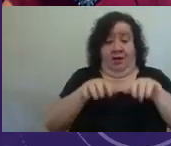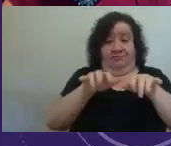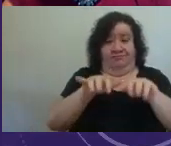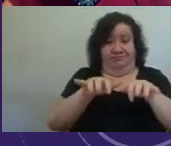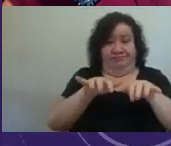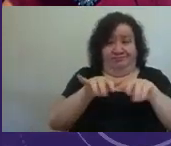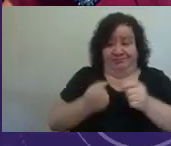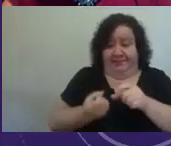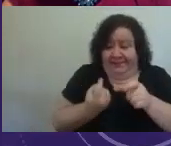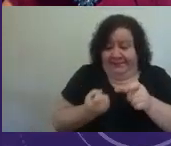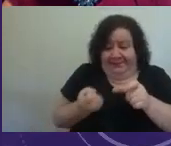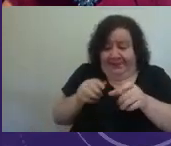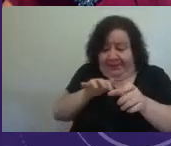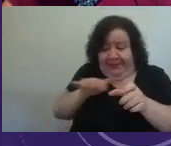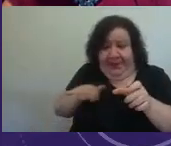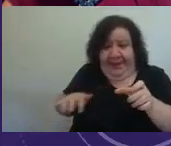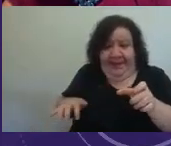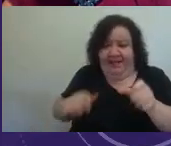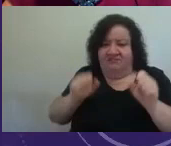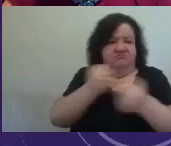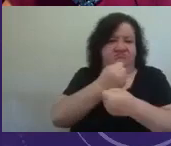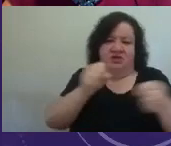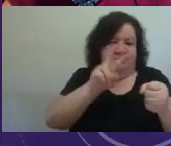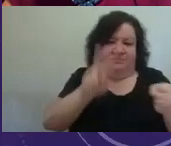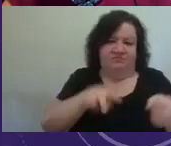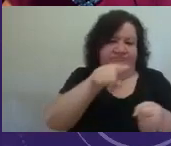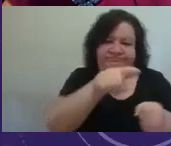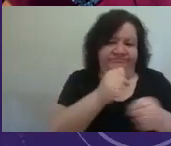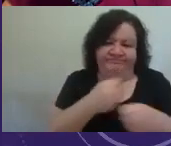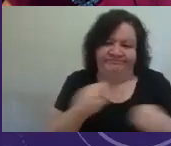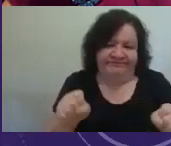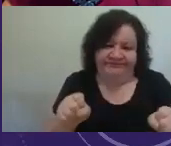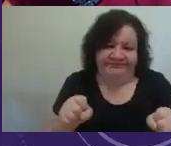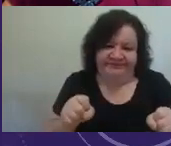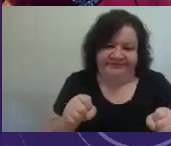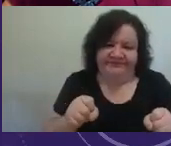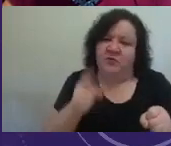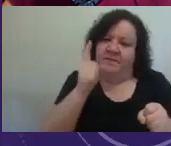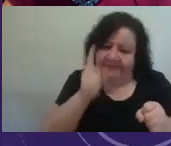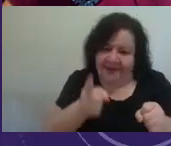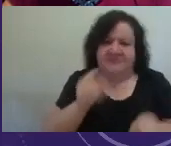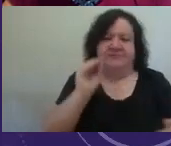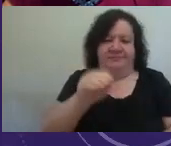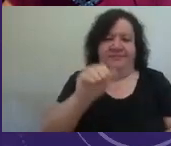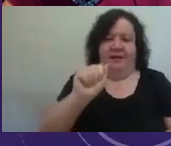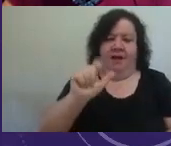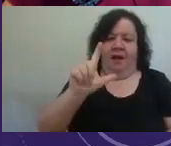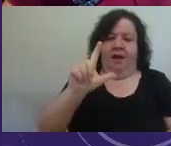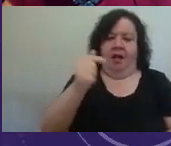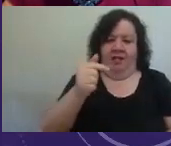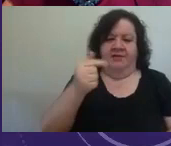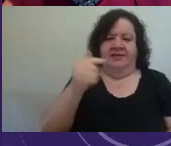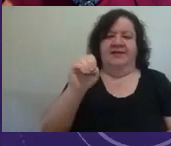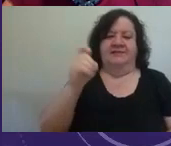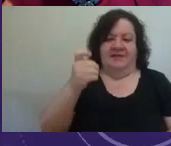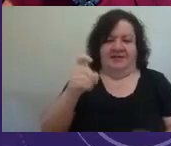do for a photo is to always make sure you do alt text. caption and description are important,